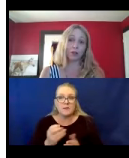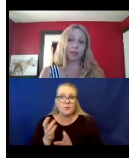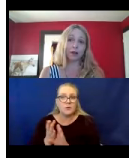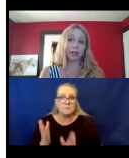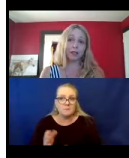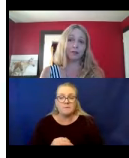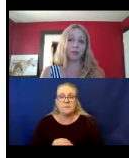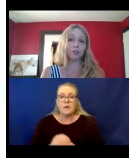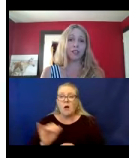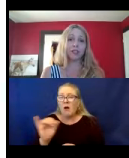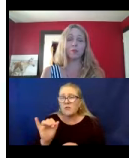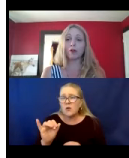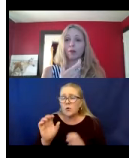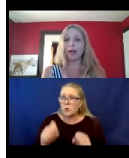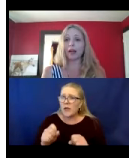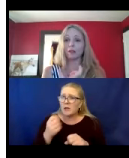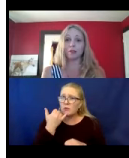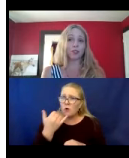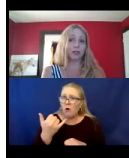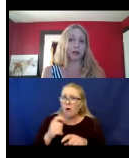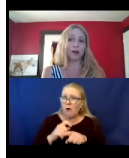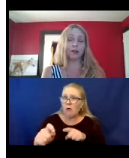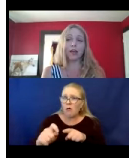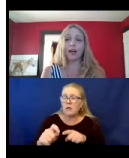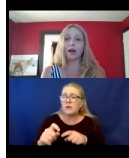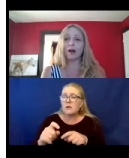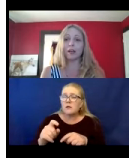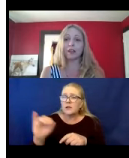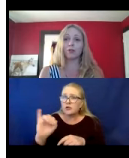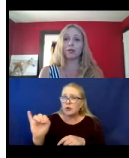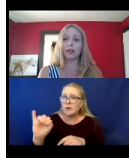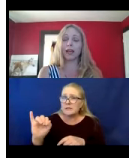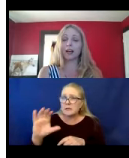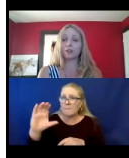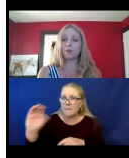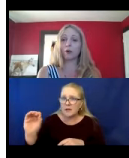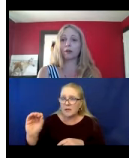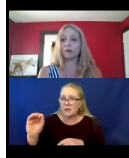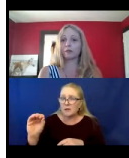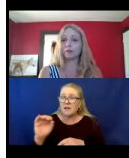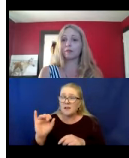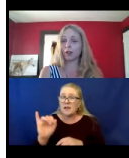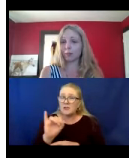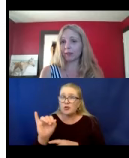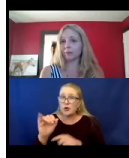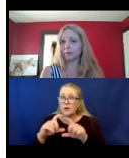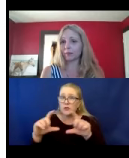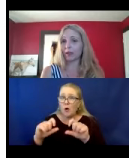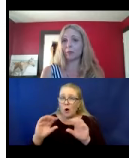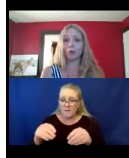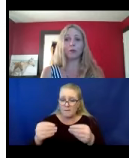your insurance company. There's usually a number on the back of your insurance card, and you can ask for